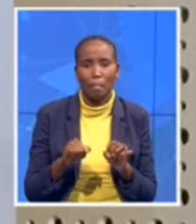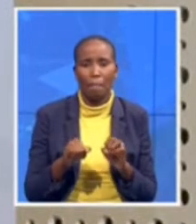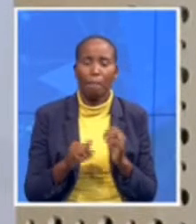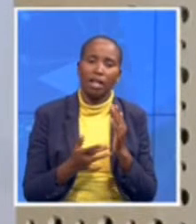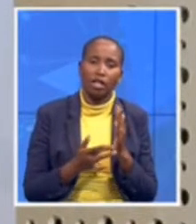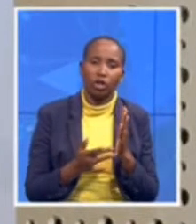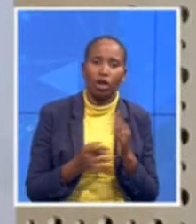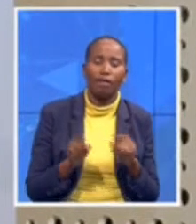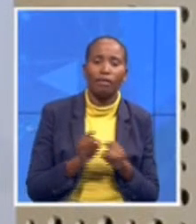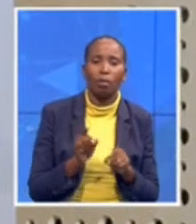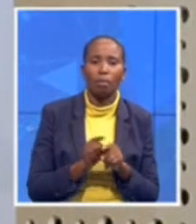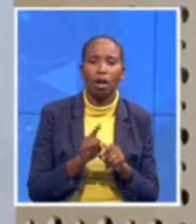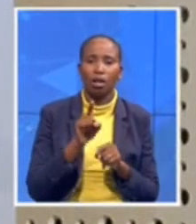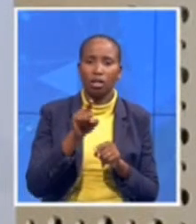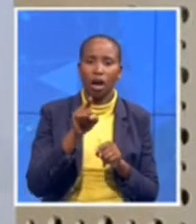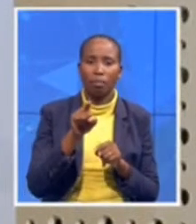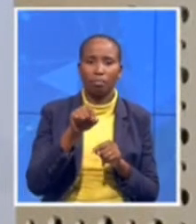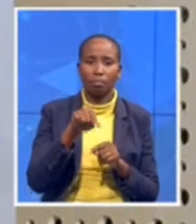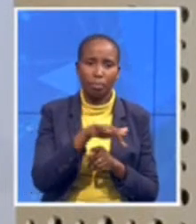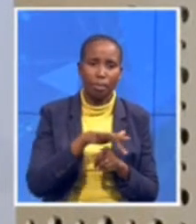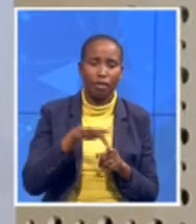is undeniable.